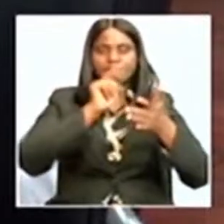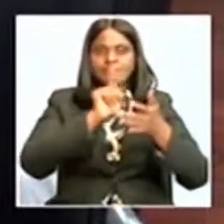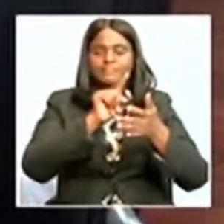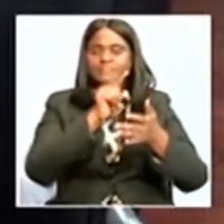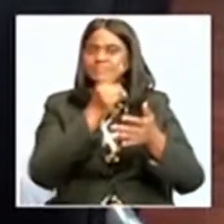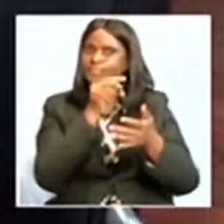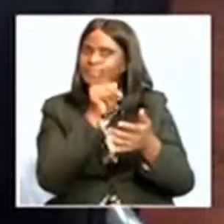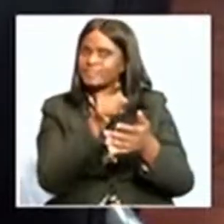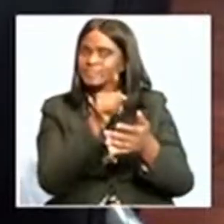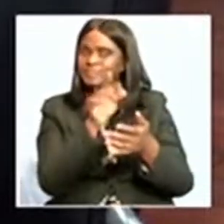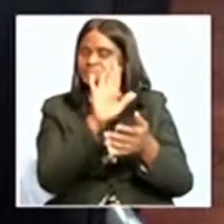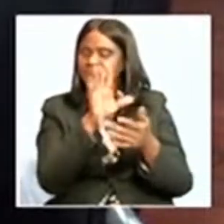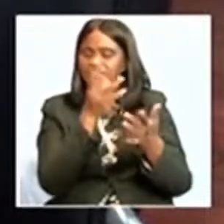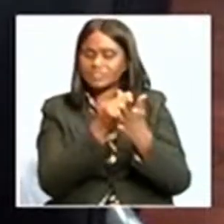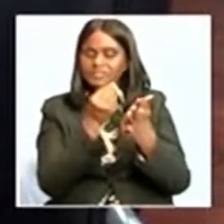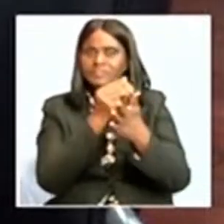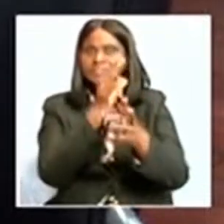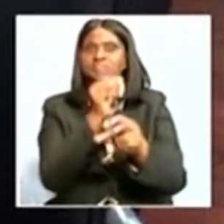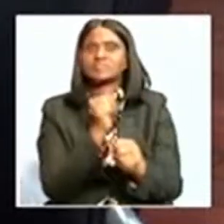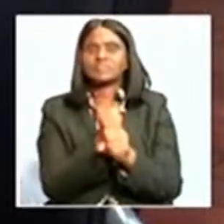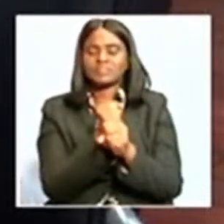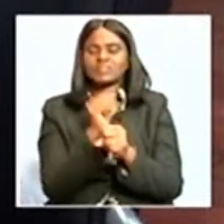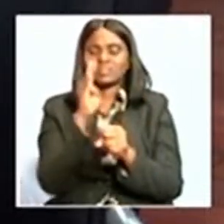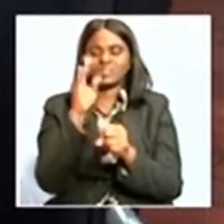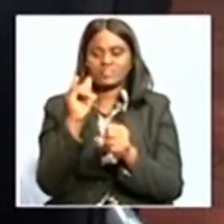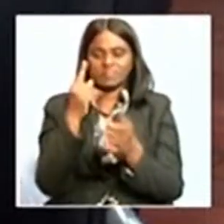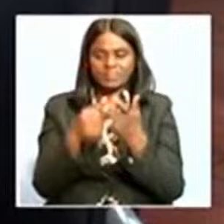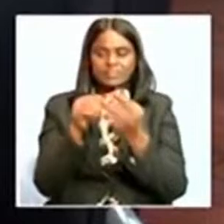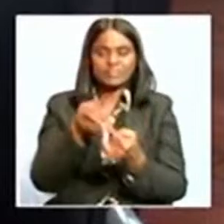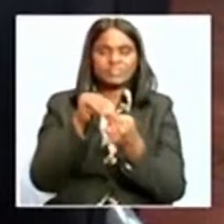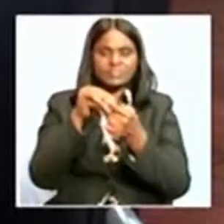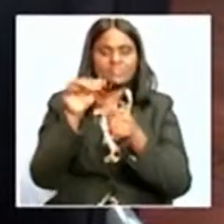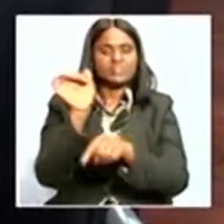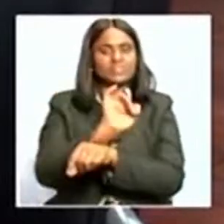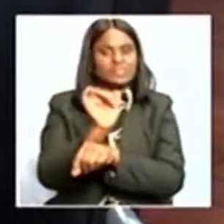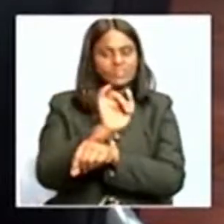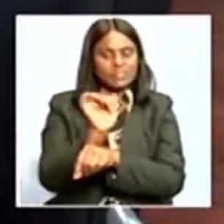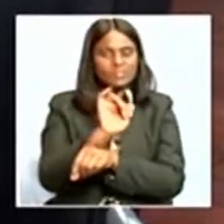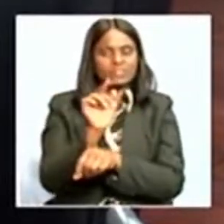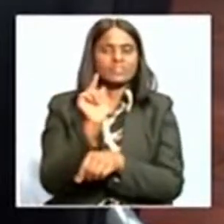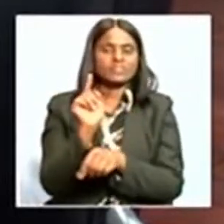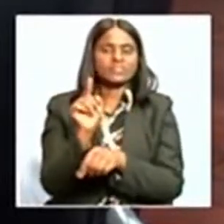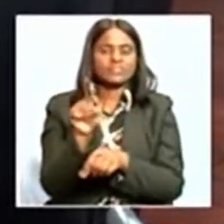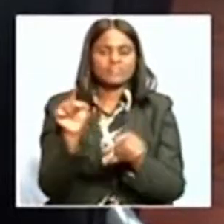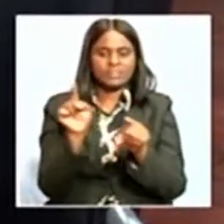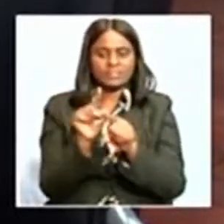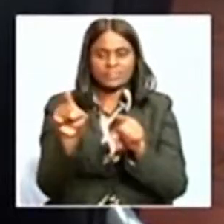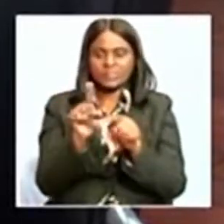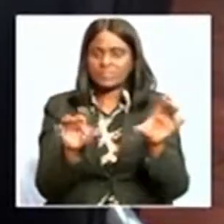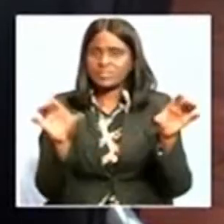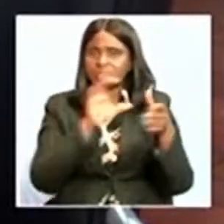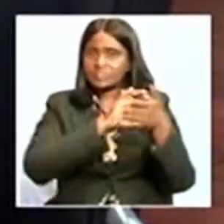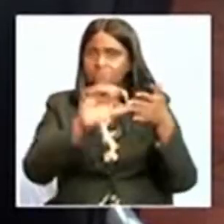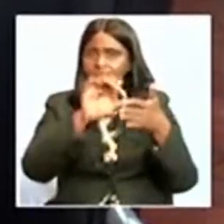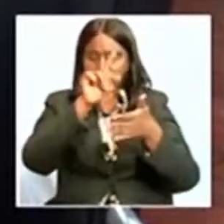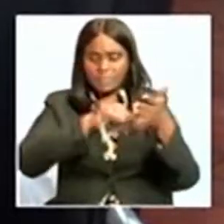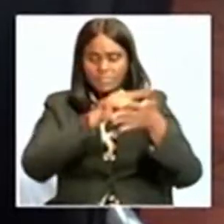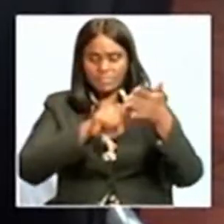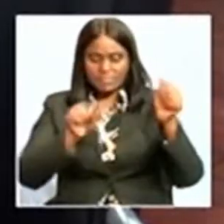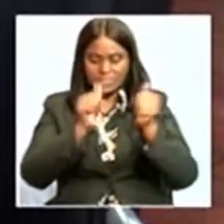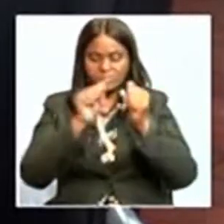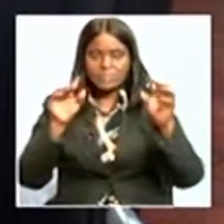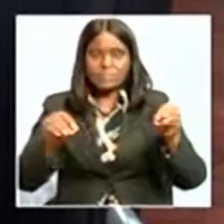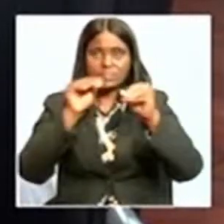on income received by a special purpose vehicle. The clause further deletes and